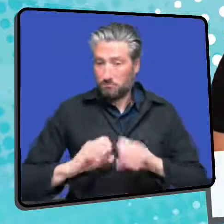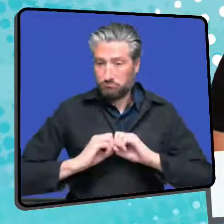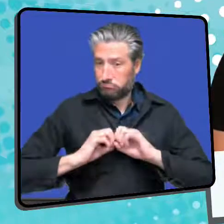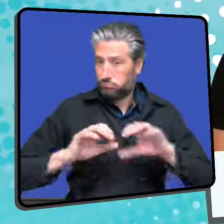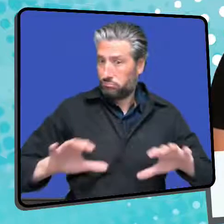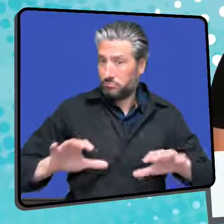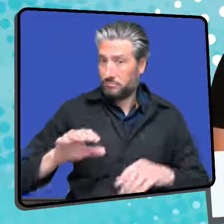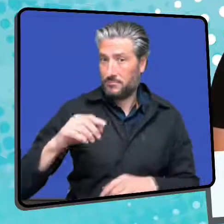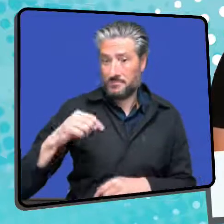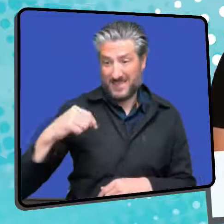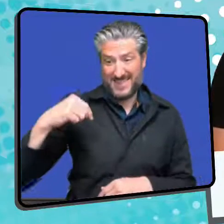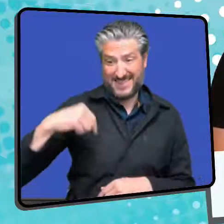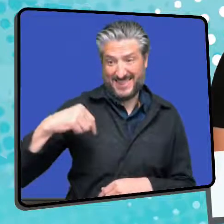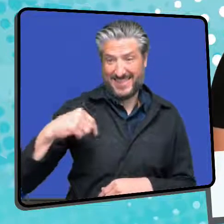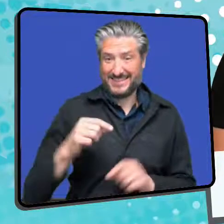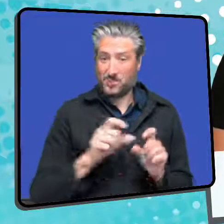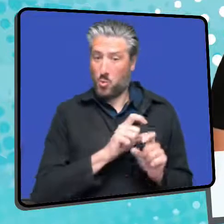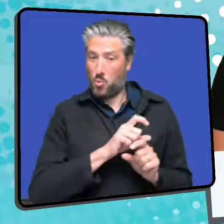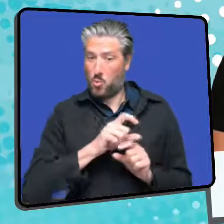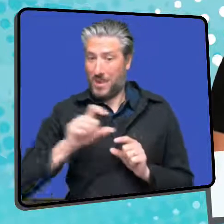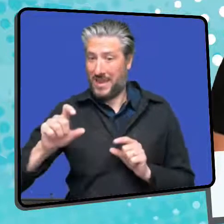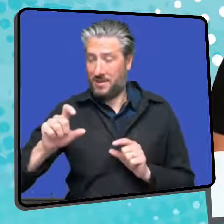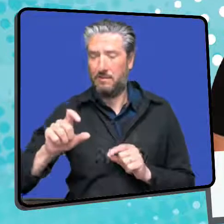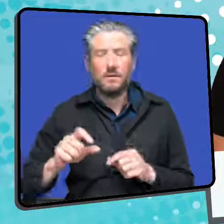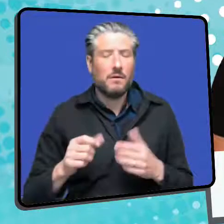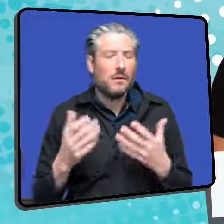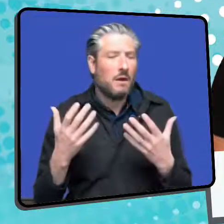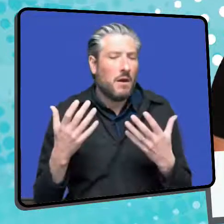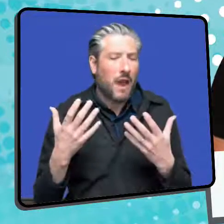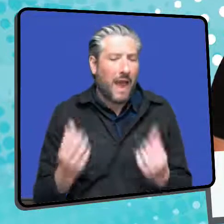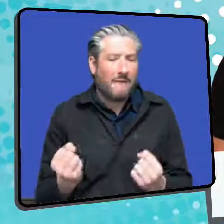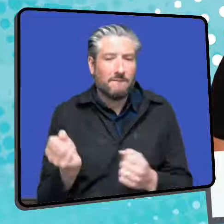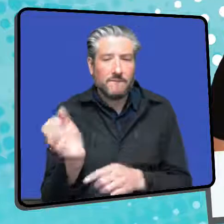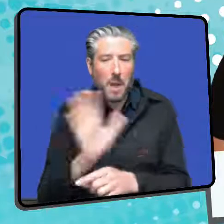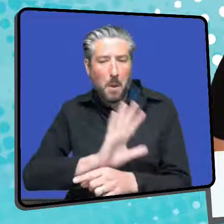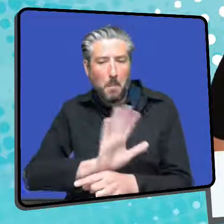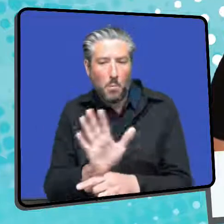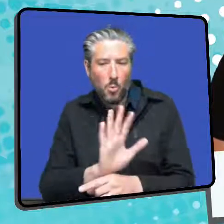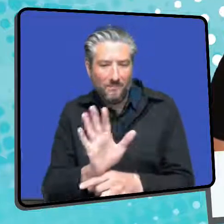the movie on Netflix, Coded Biases, or Bias,